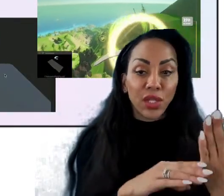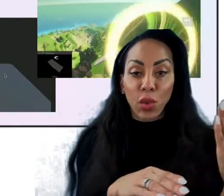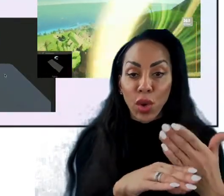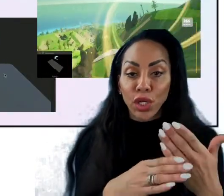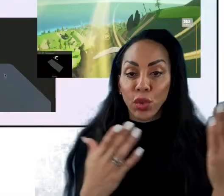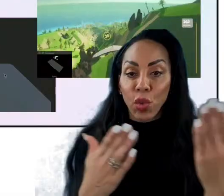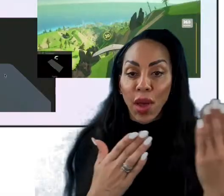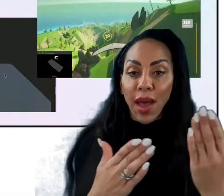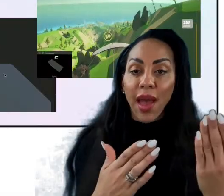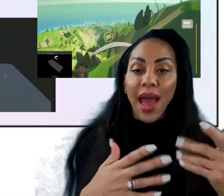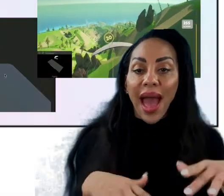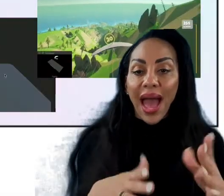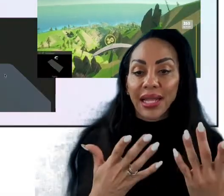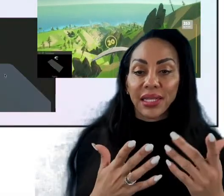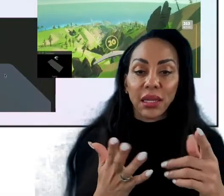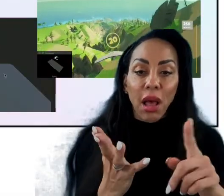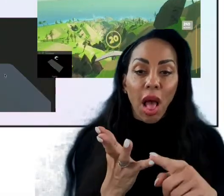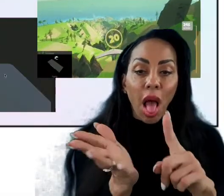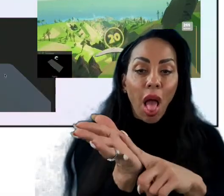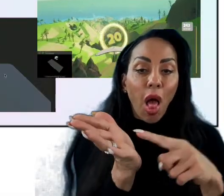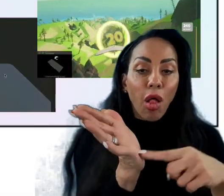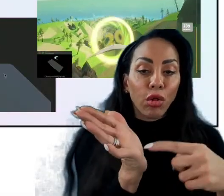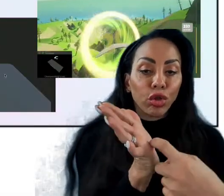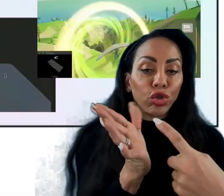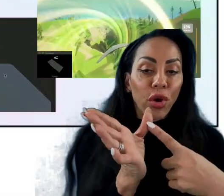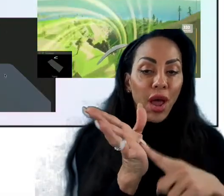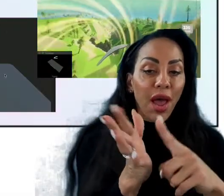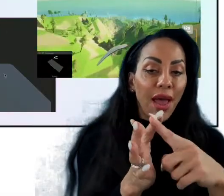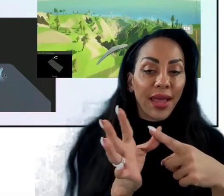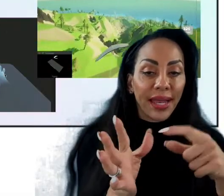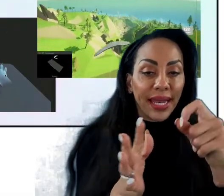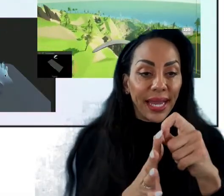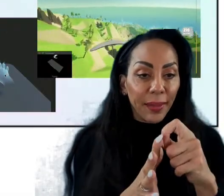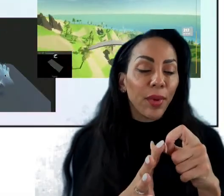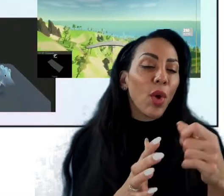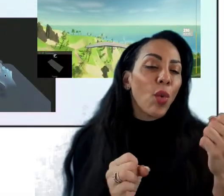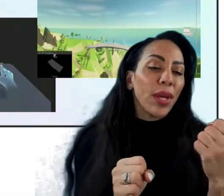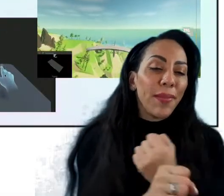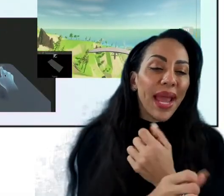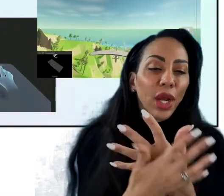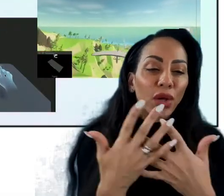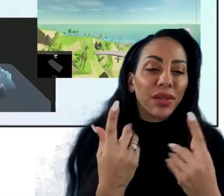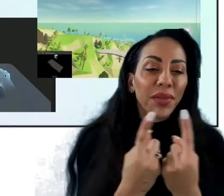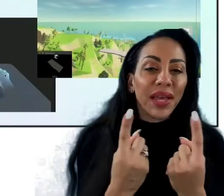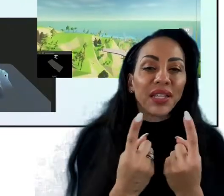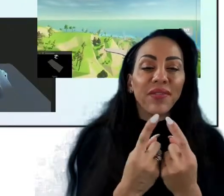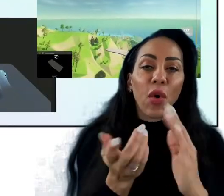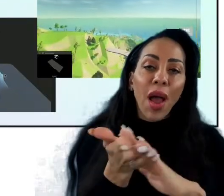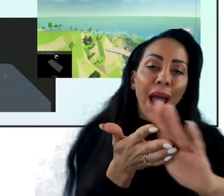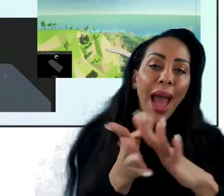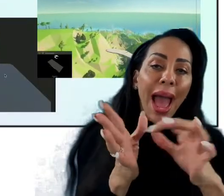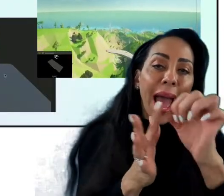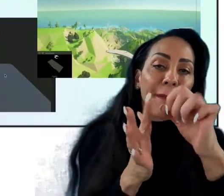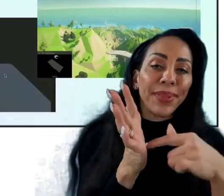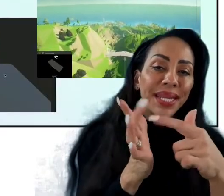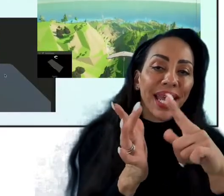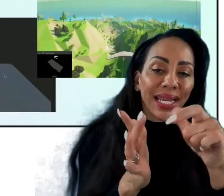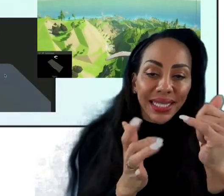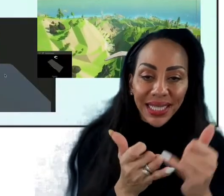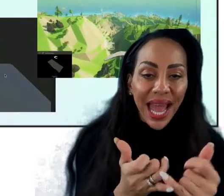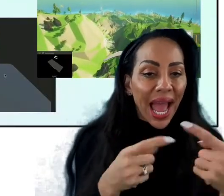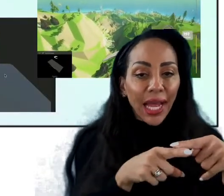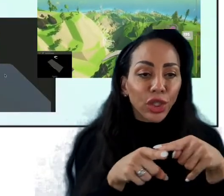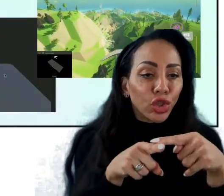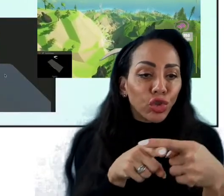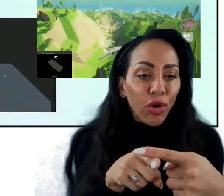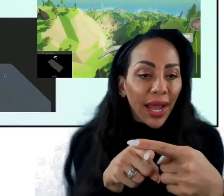spent several years building applications for hand tracking and haptics. Having formed our partnership, we wanted